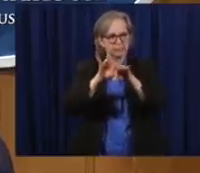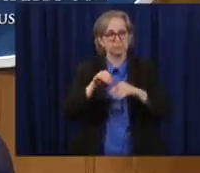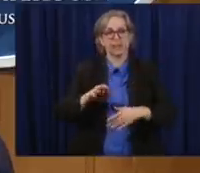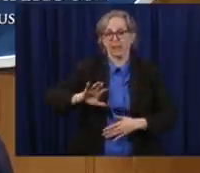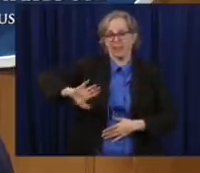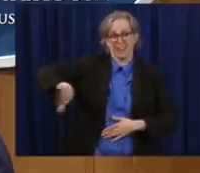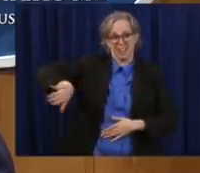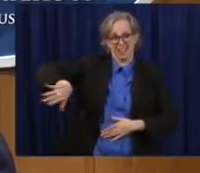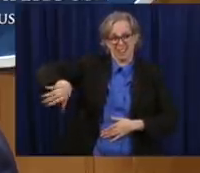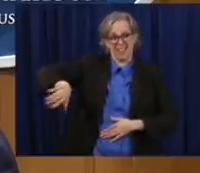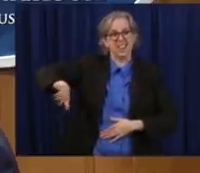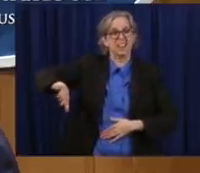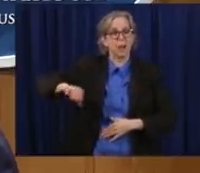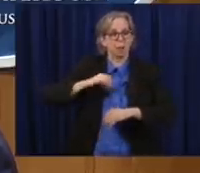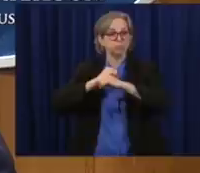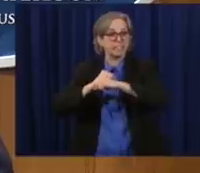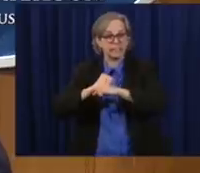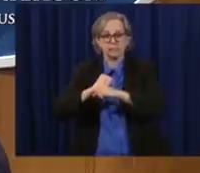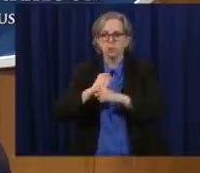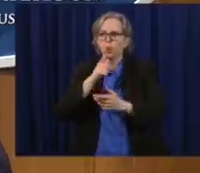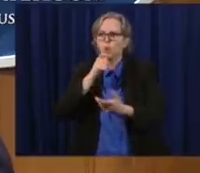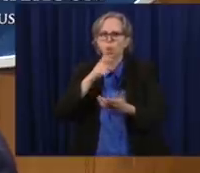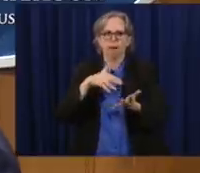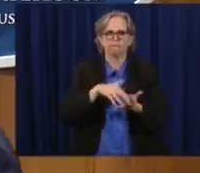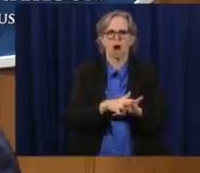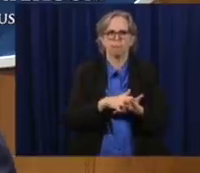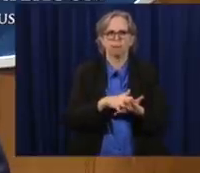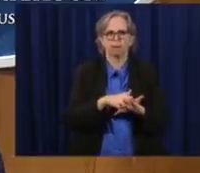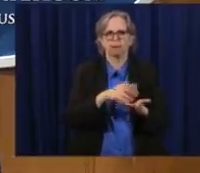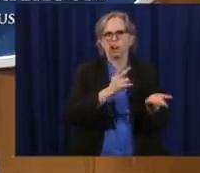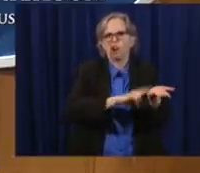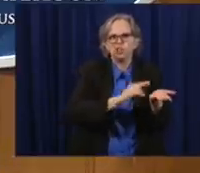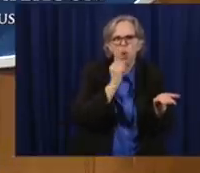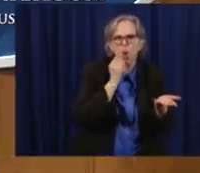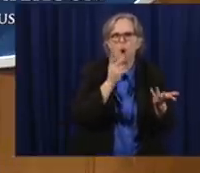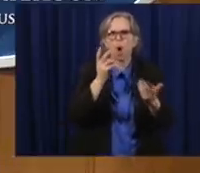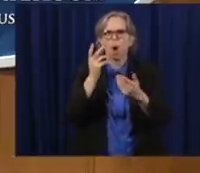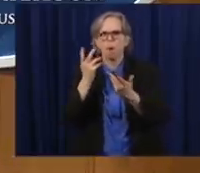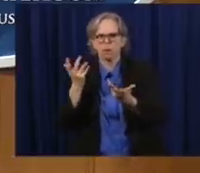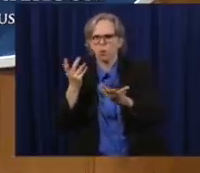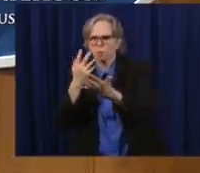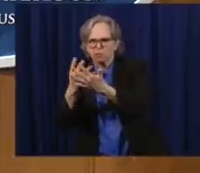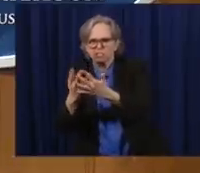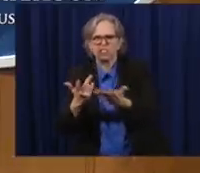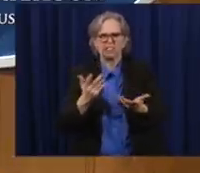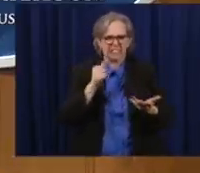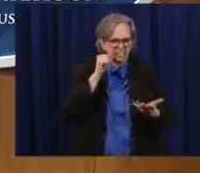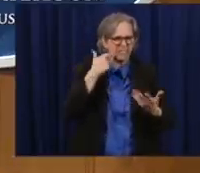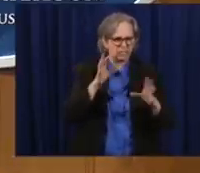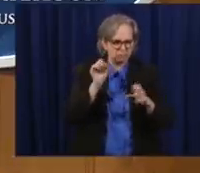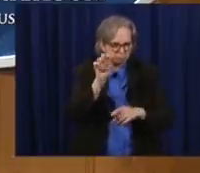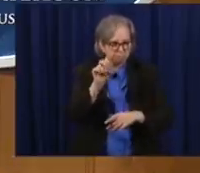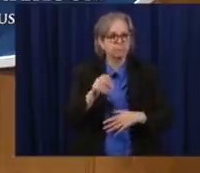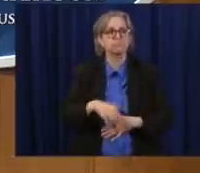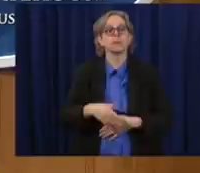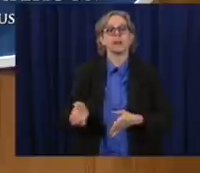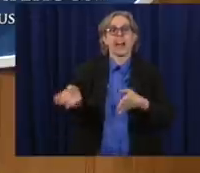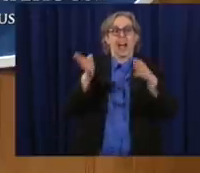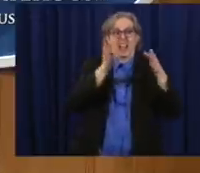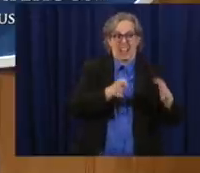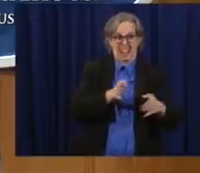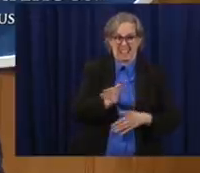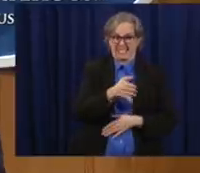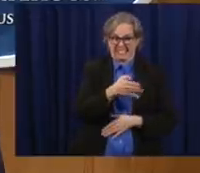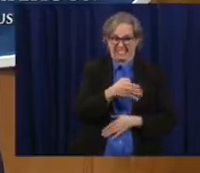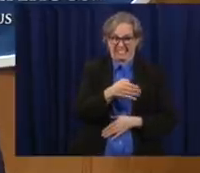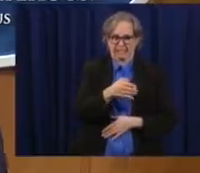the most vulnerable. We talked about that yesterday. And then business operating safely with safeguards.